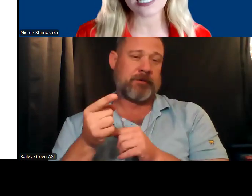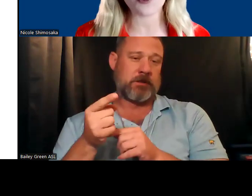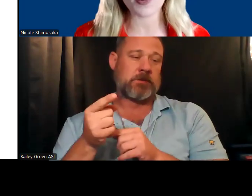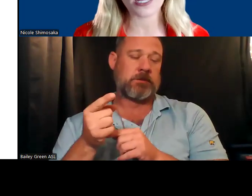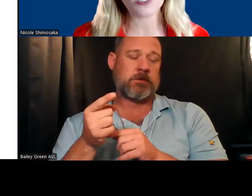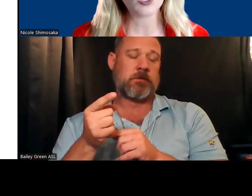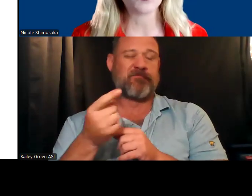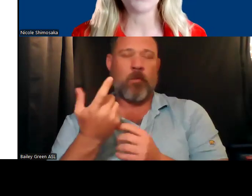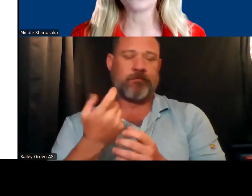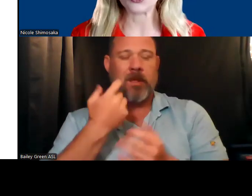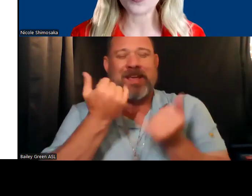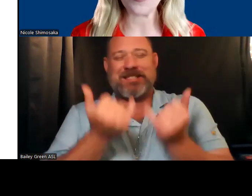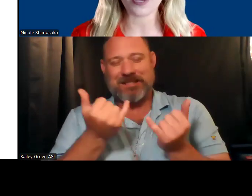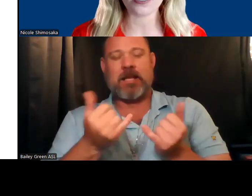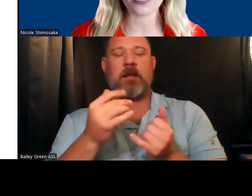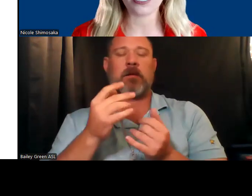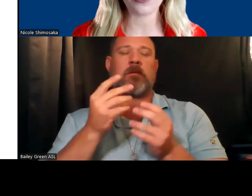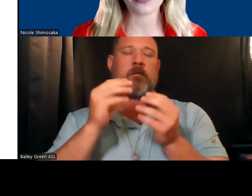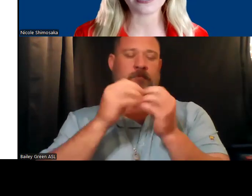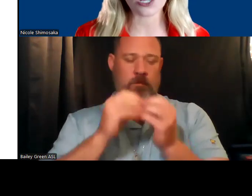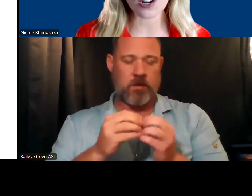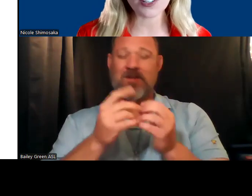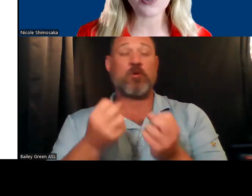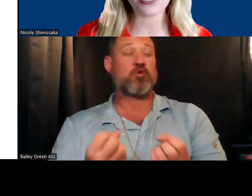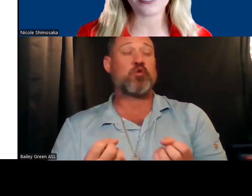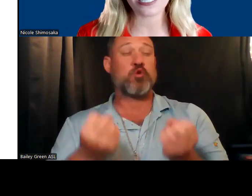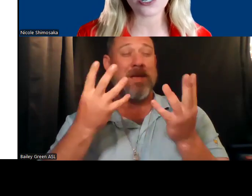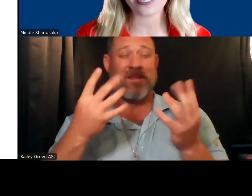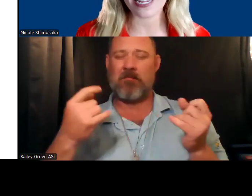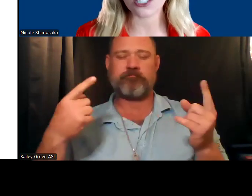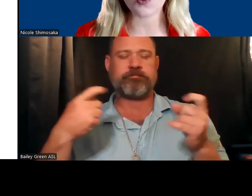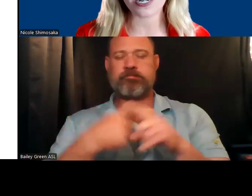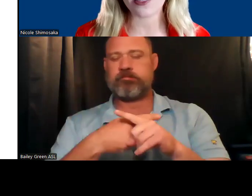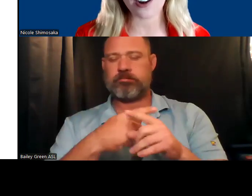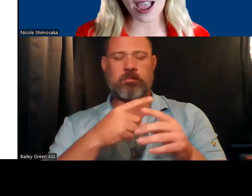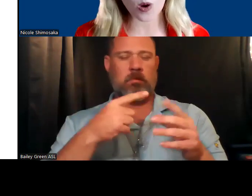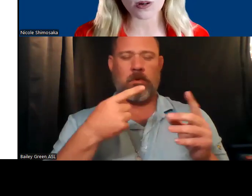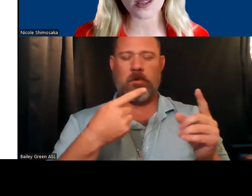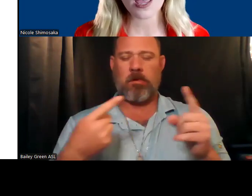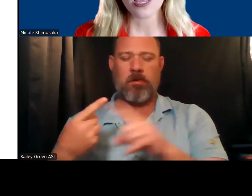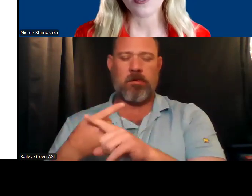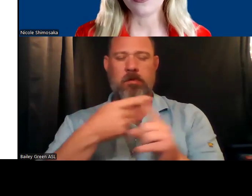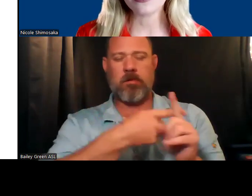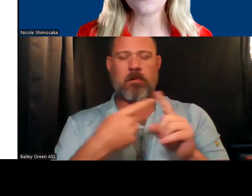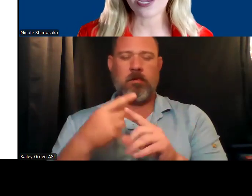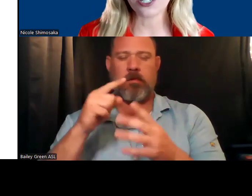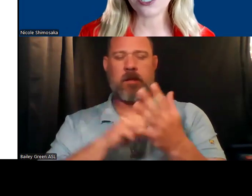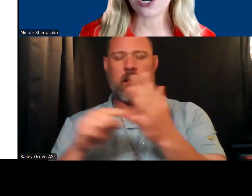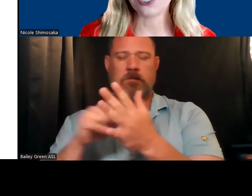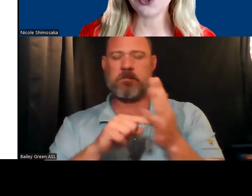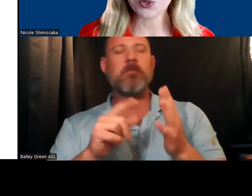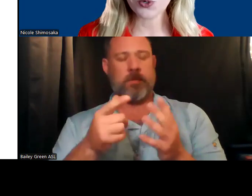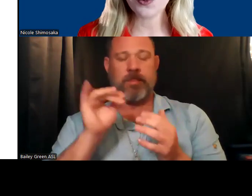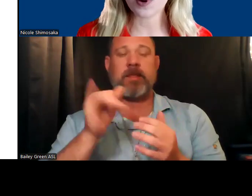existing formula, when you get too many factors in there, it gets convoluted and they start to cancel one another out. These factors